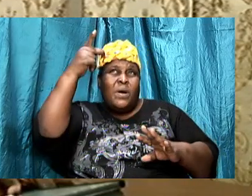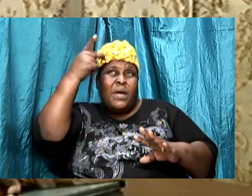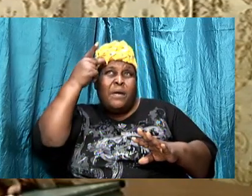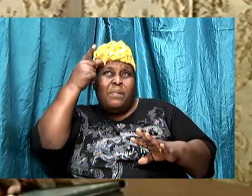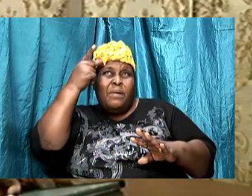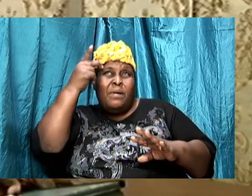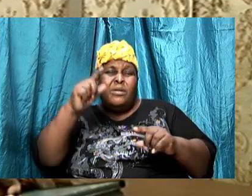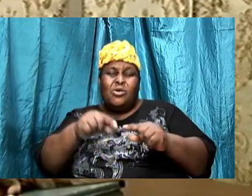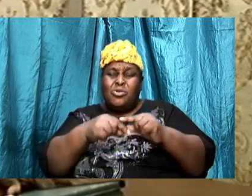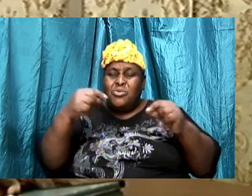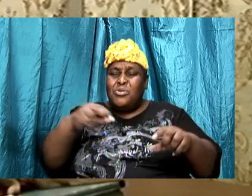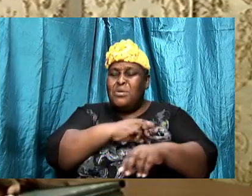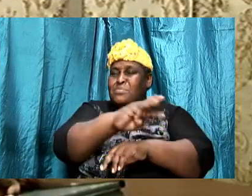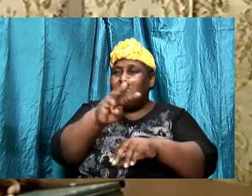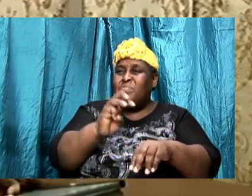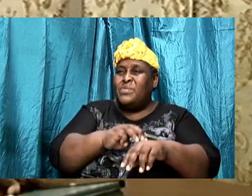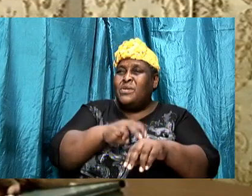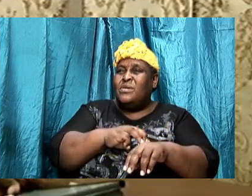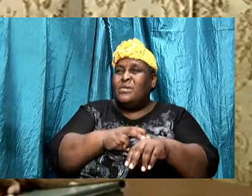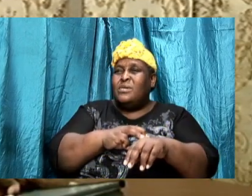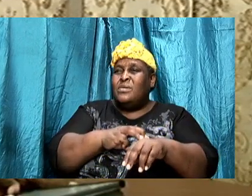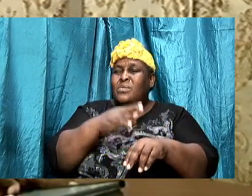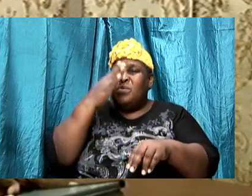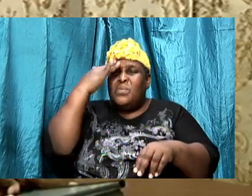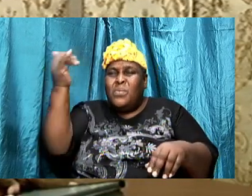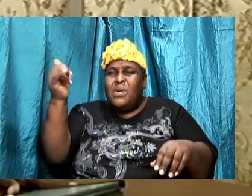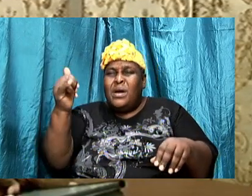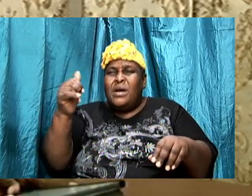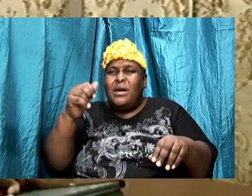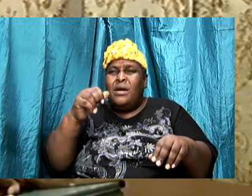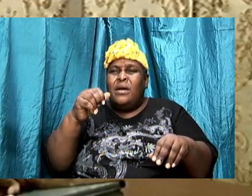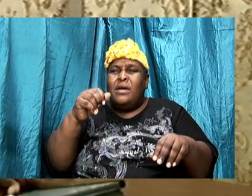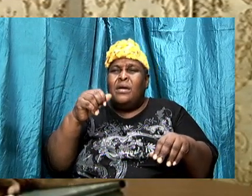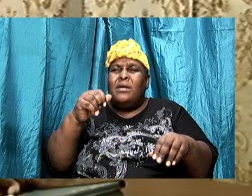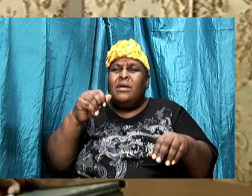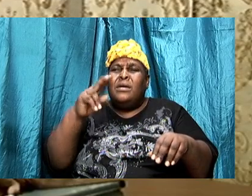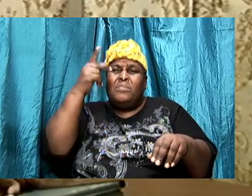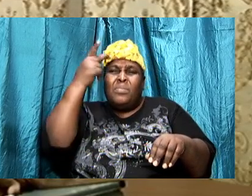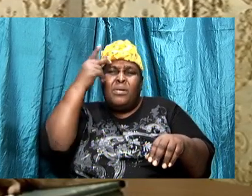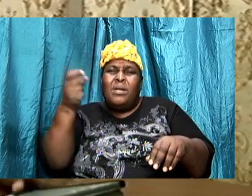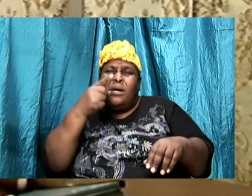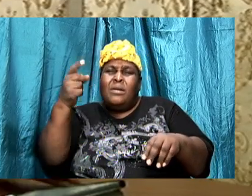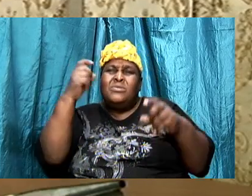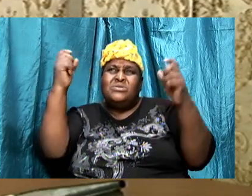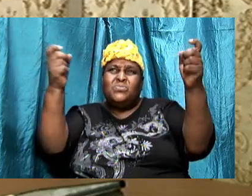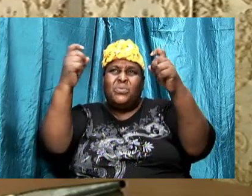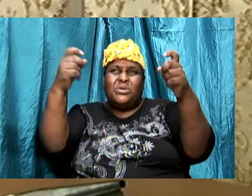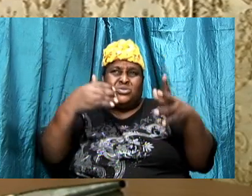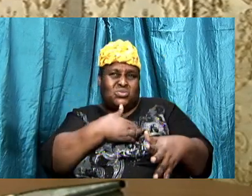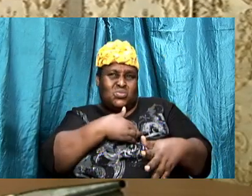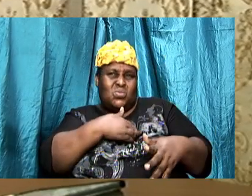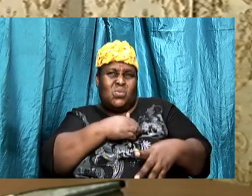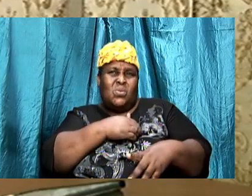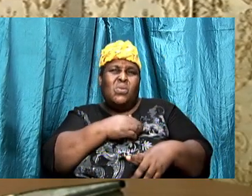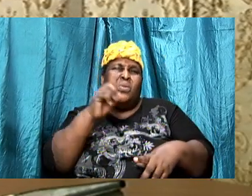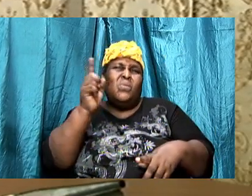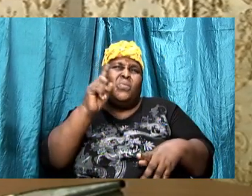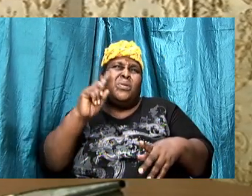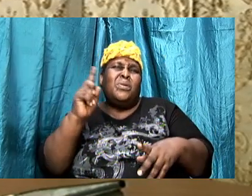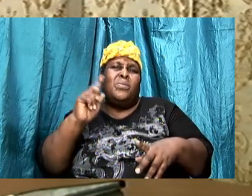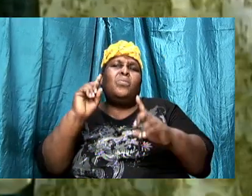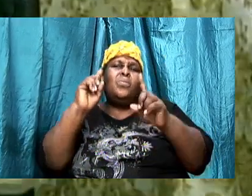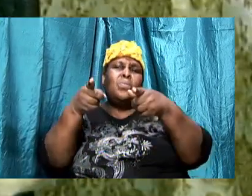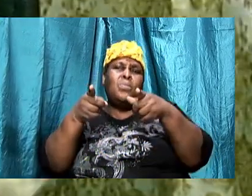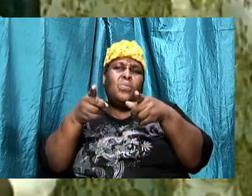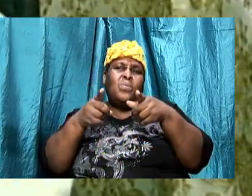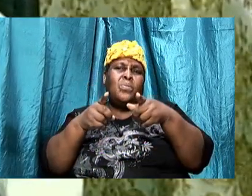so impactful, why he was able to win souls wherever he goes, and why his ministry was so dynamic